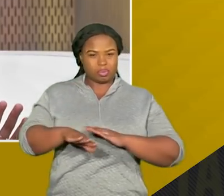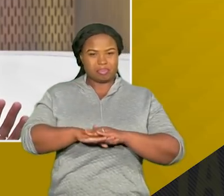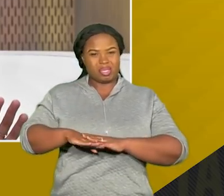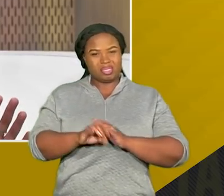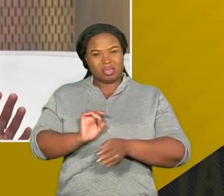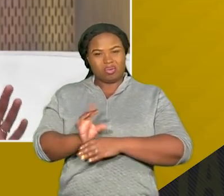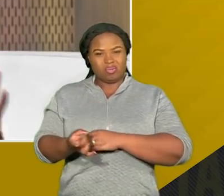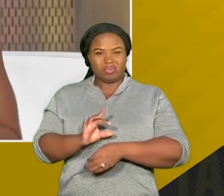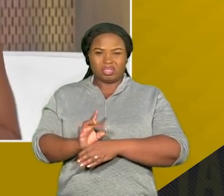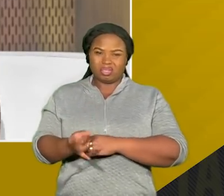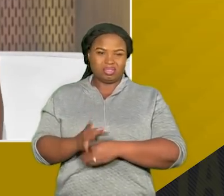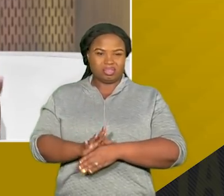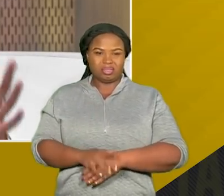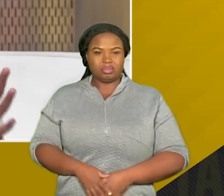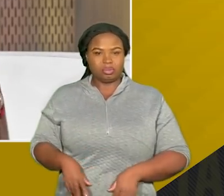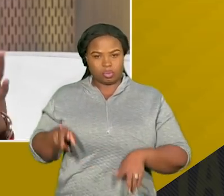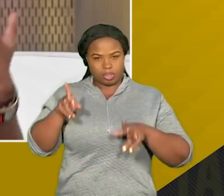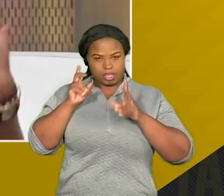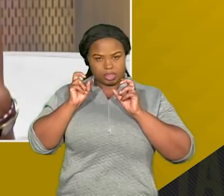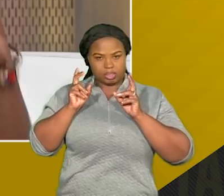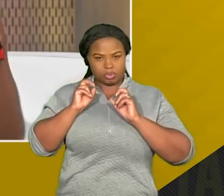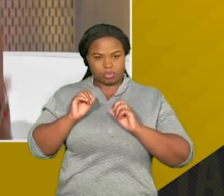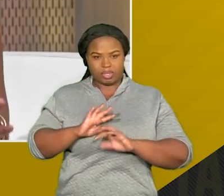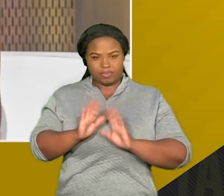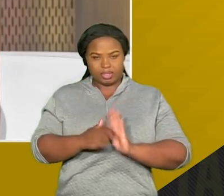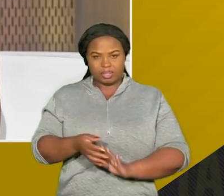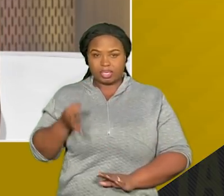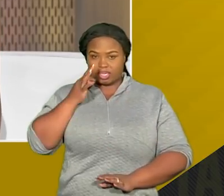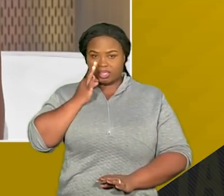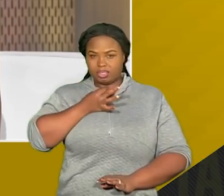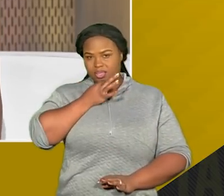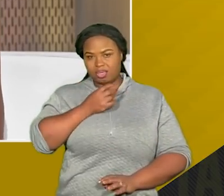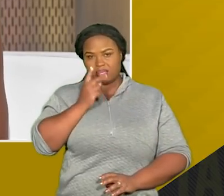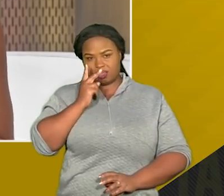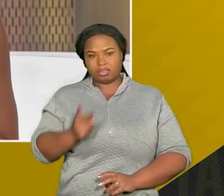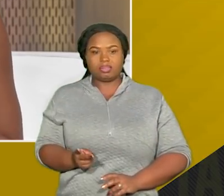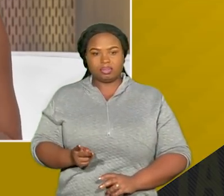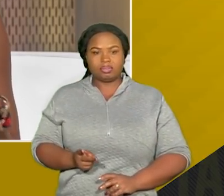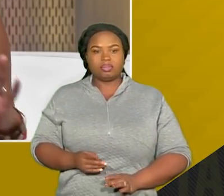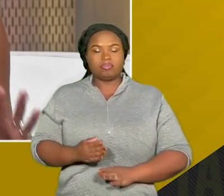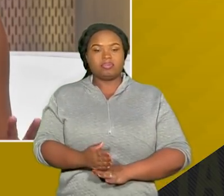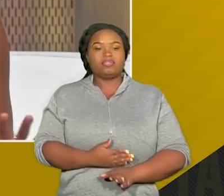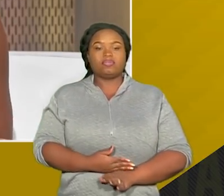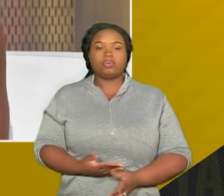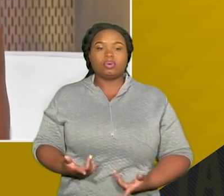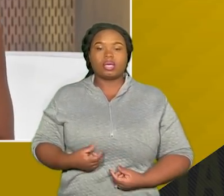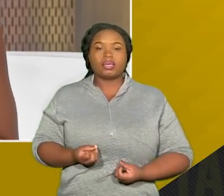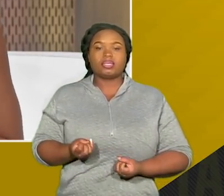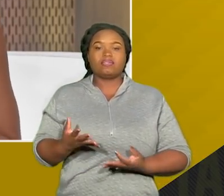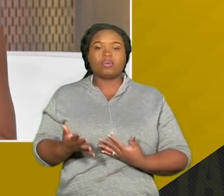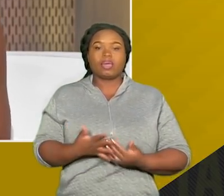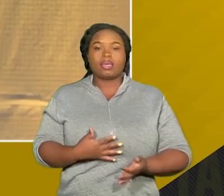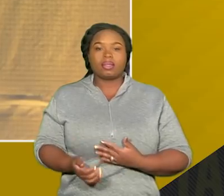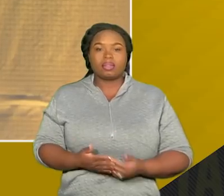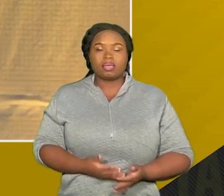consultation. Listen to what I say I'm seeing from you. Before I even administer any herbs, I administer